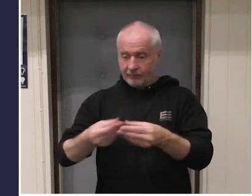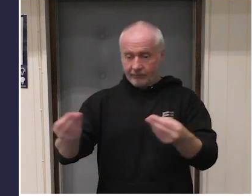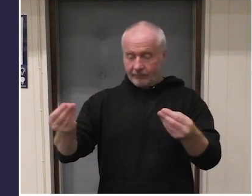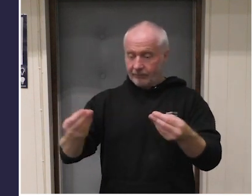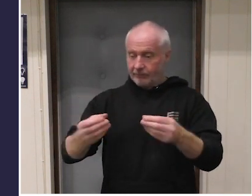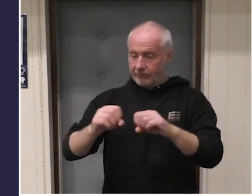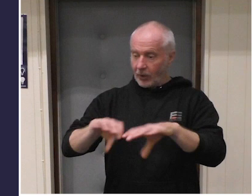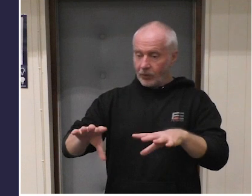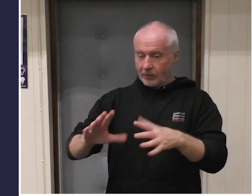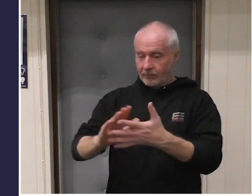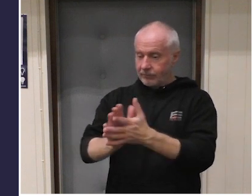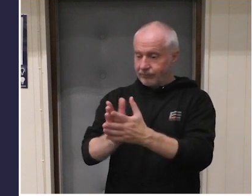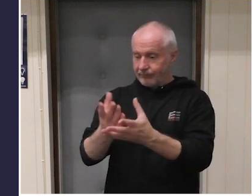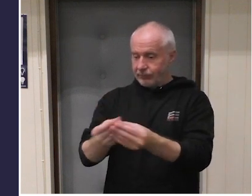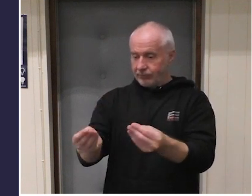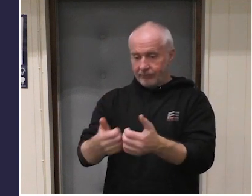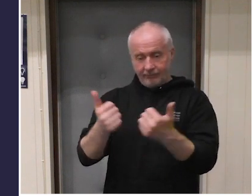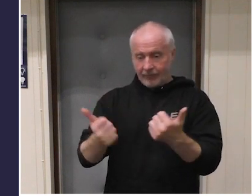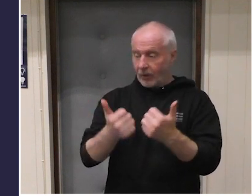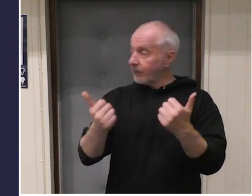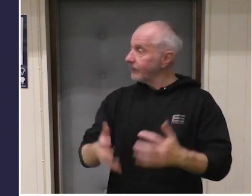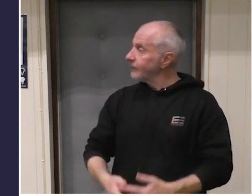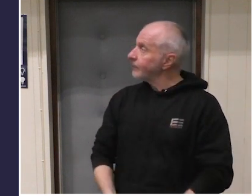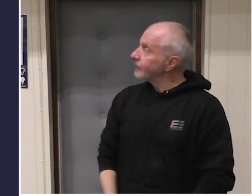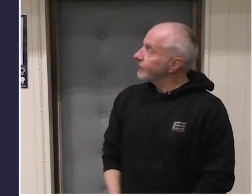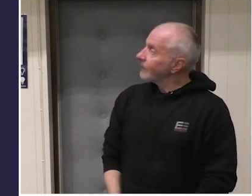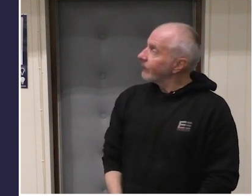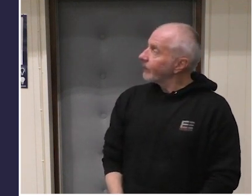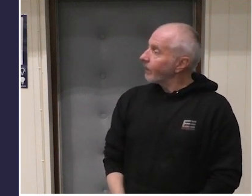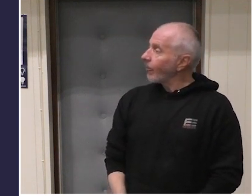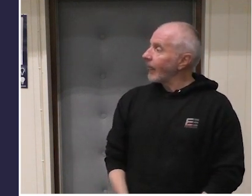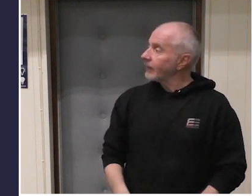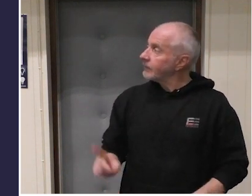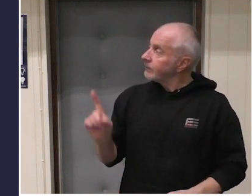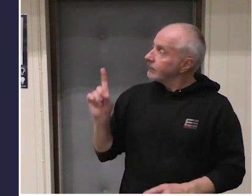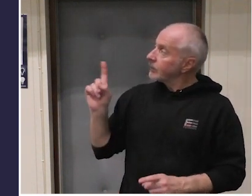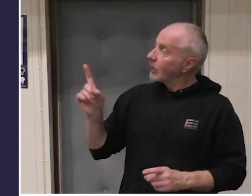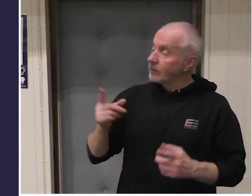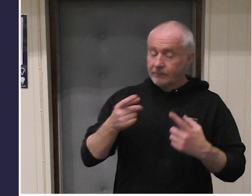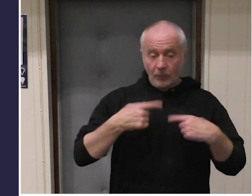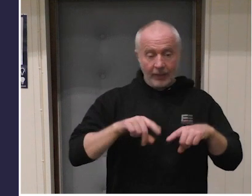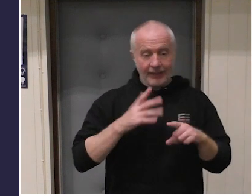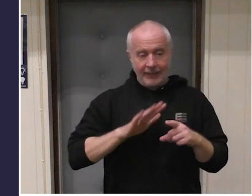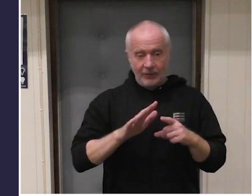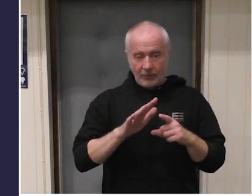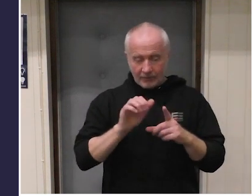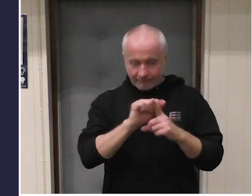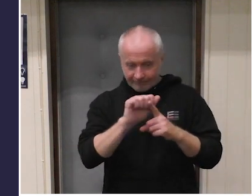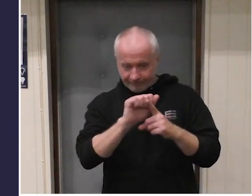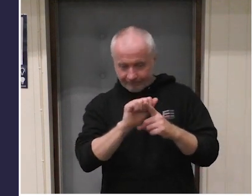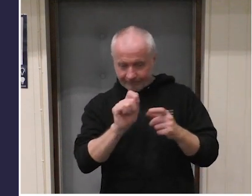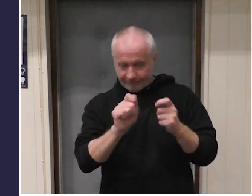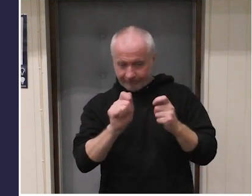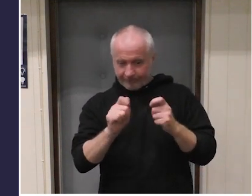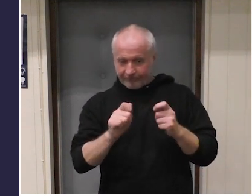You can't do much about that. So actually the picture, we need to modify our picture slightly. So actually what happens is that